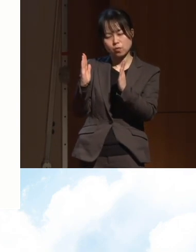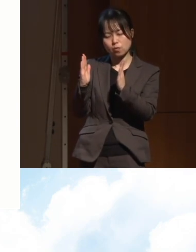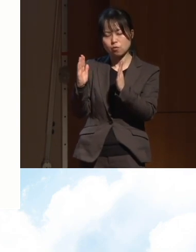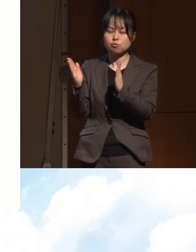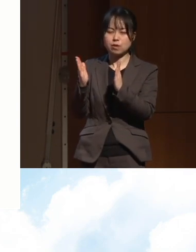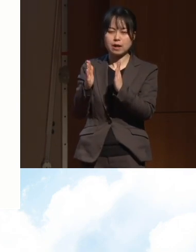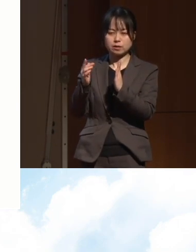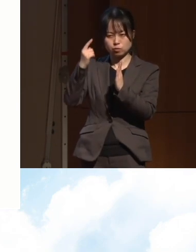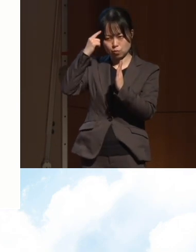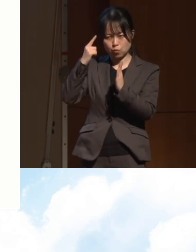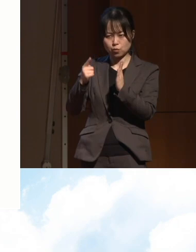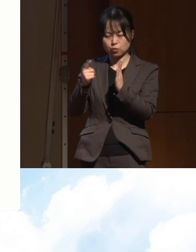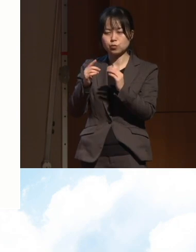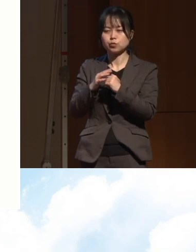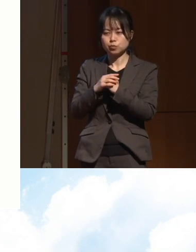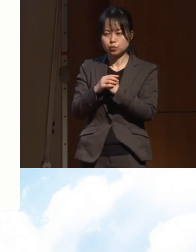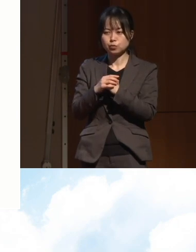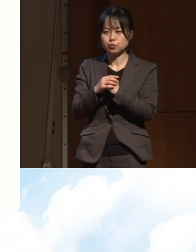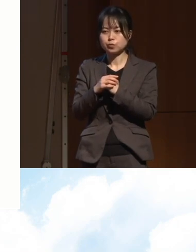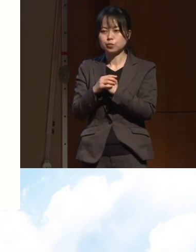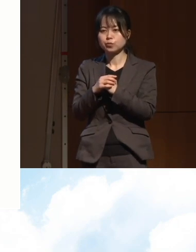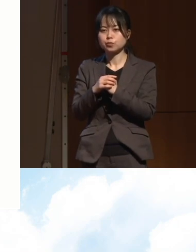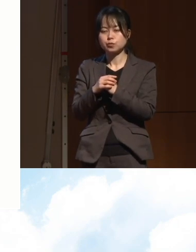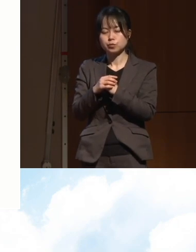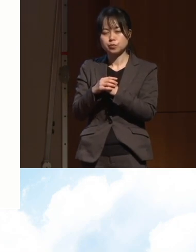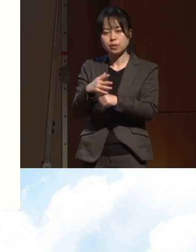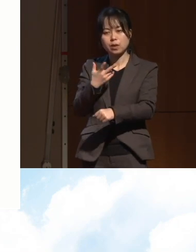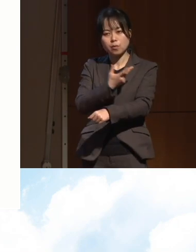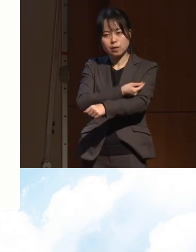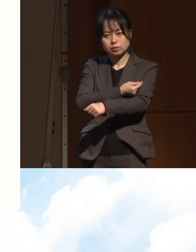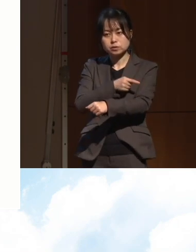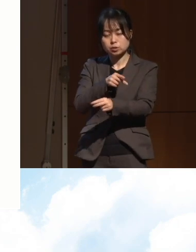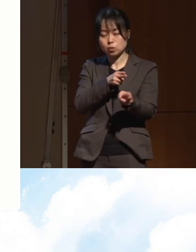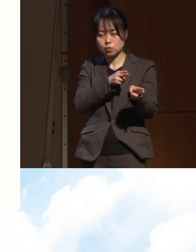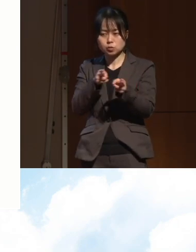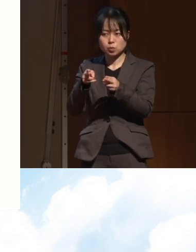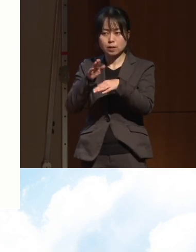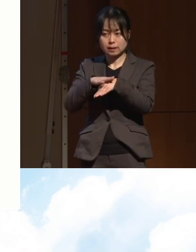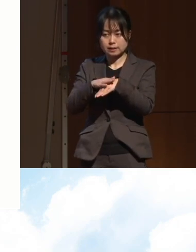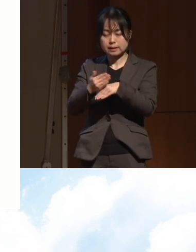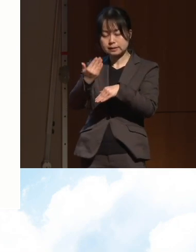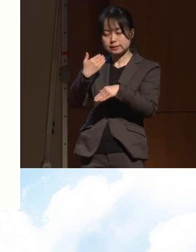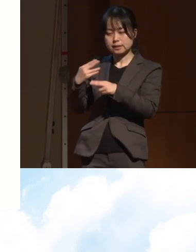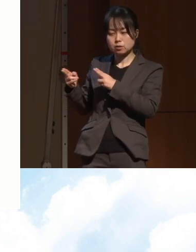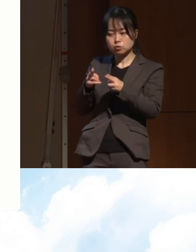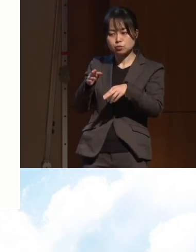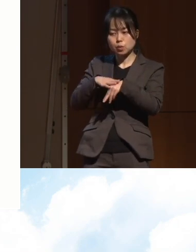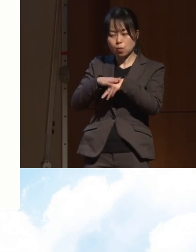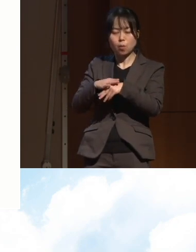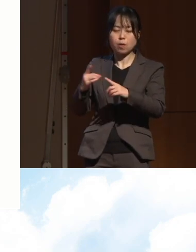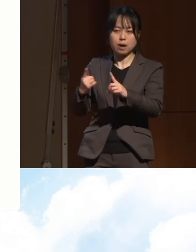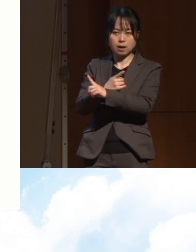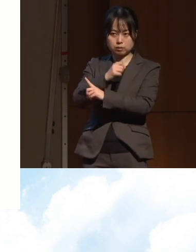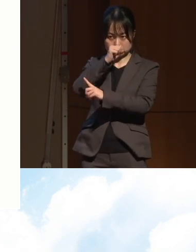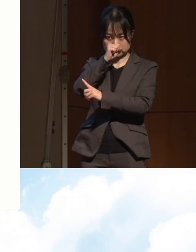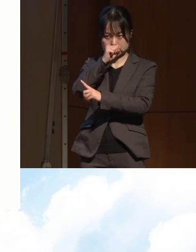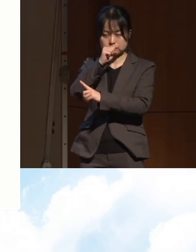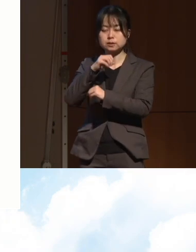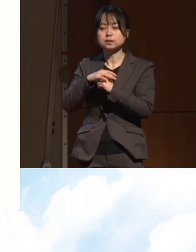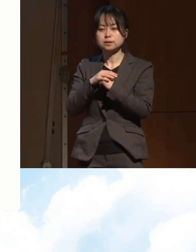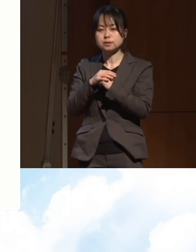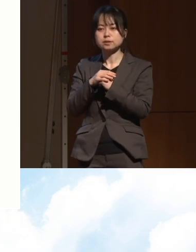we approach vaccine preparedness that would allow us to reach that target.